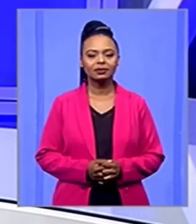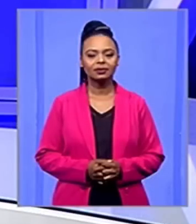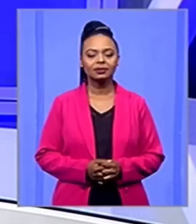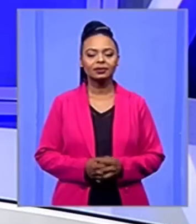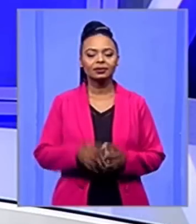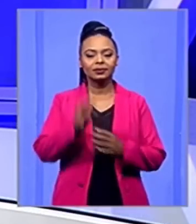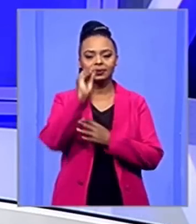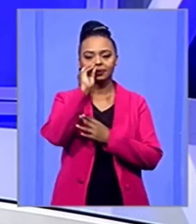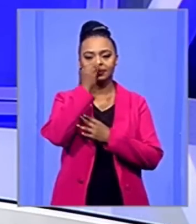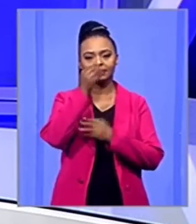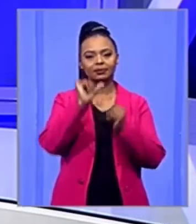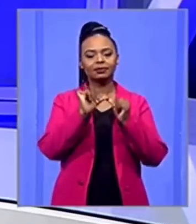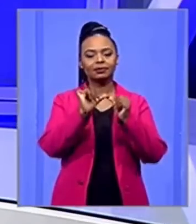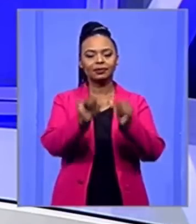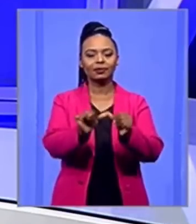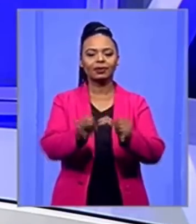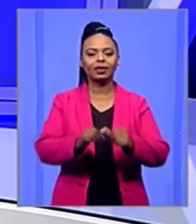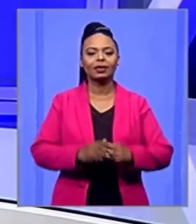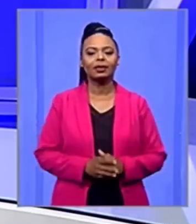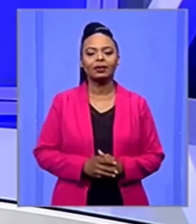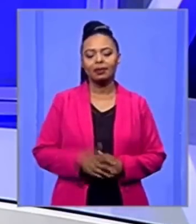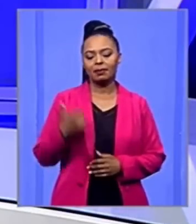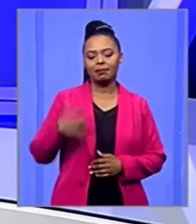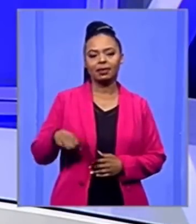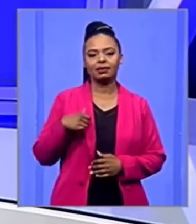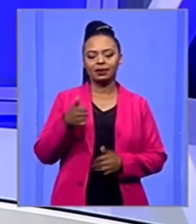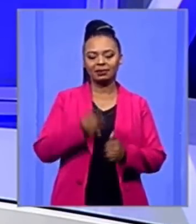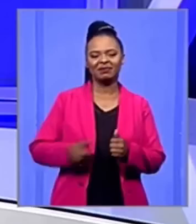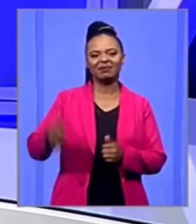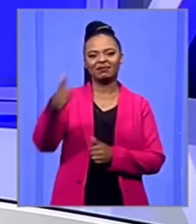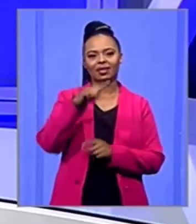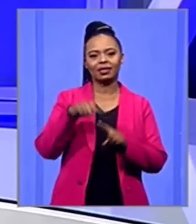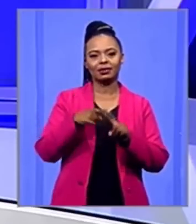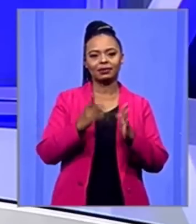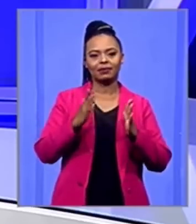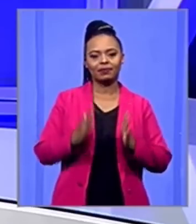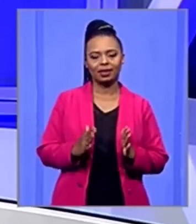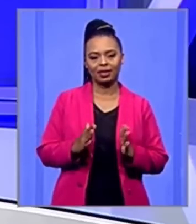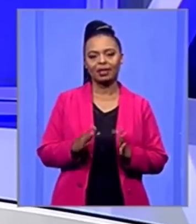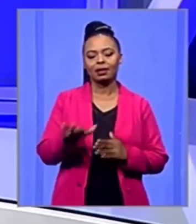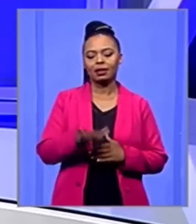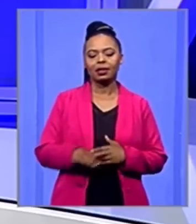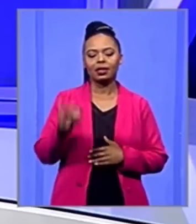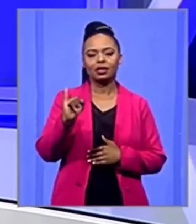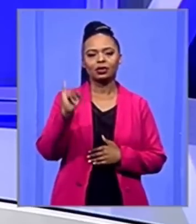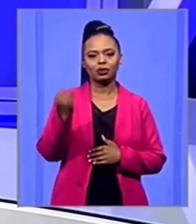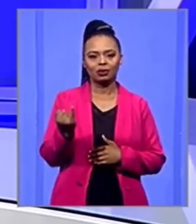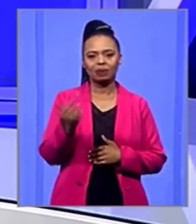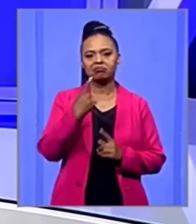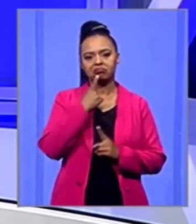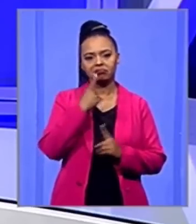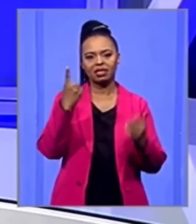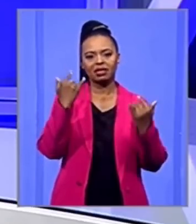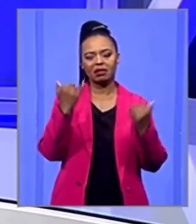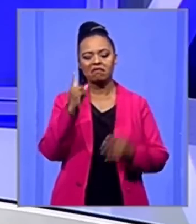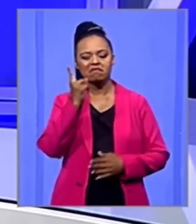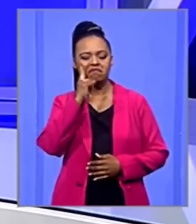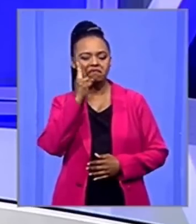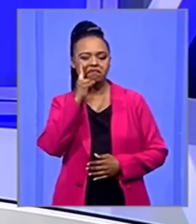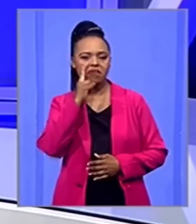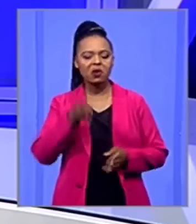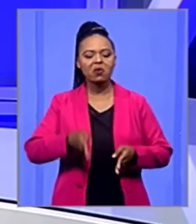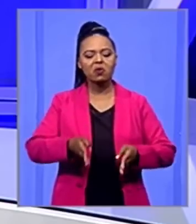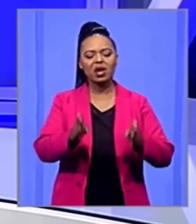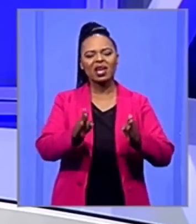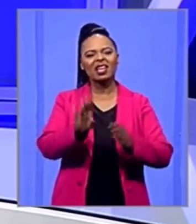Ditaba di sa tswela pele. Masepala mogolo wa Johannesburg o re o sa lekola ge ba dikarolo tše dingwe tša mmila wa Bri